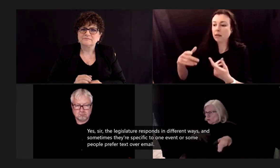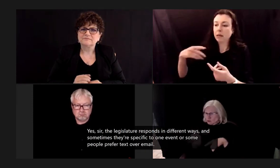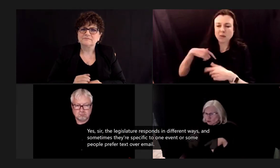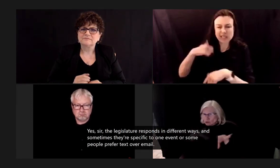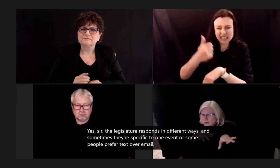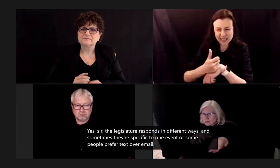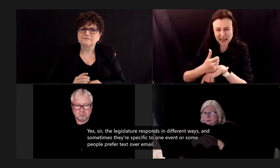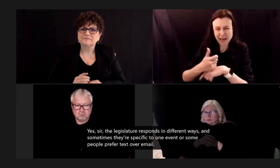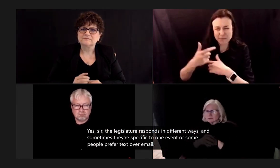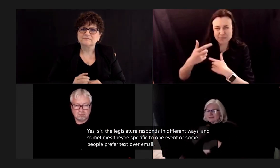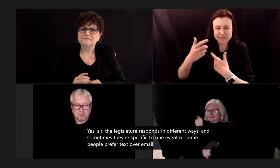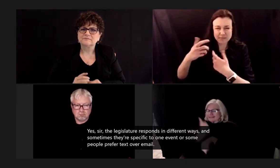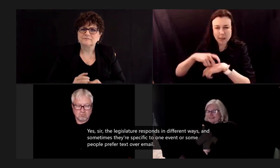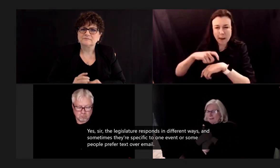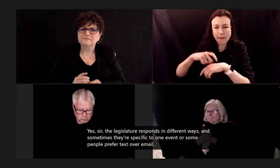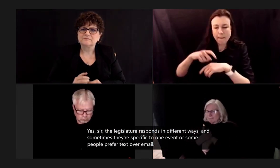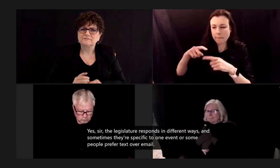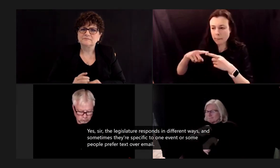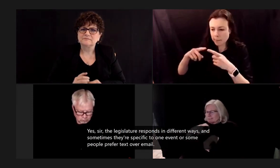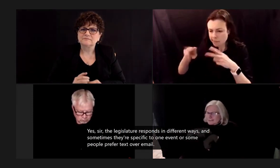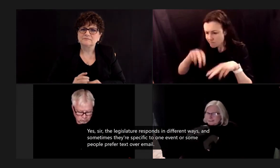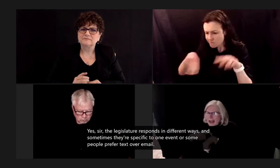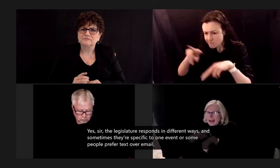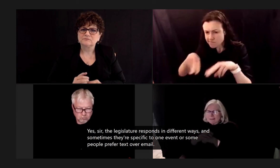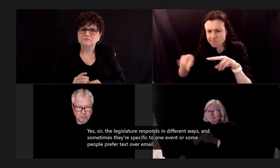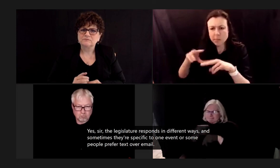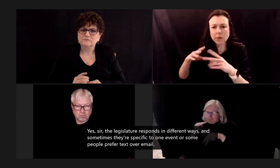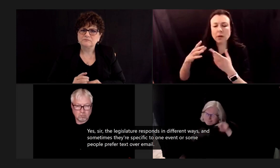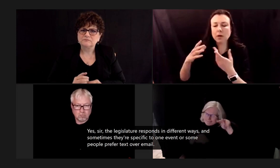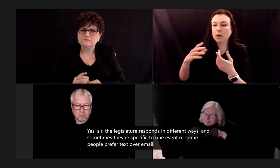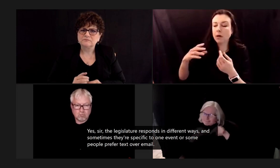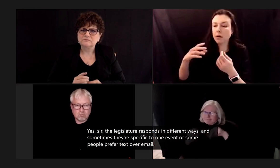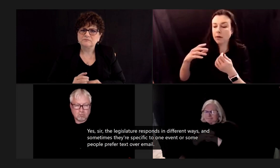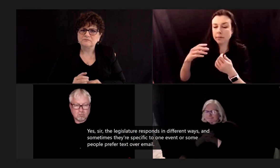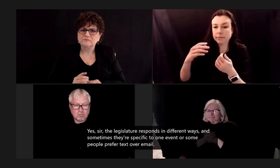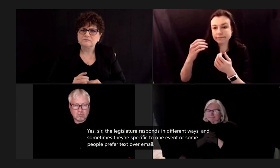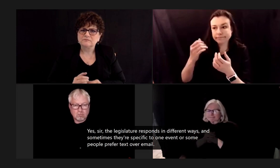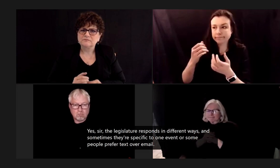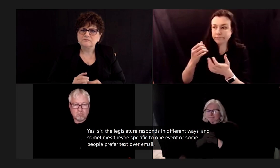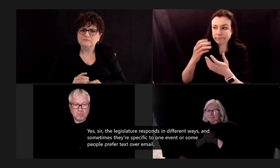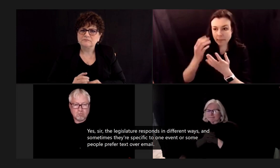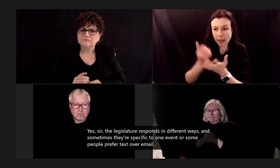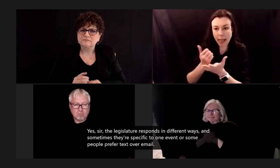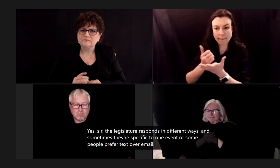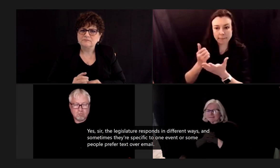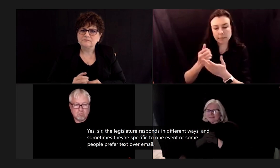me or Jesselyn, and maybe we can set up time where we can